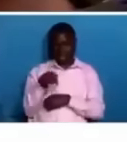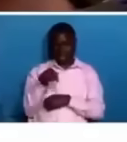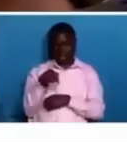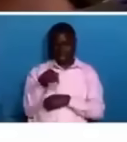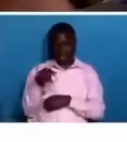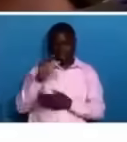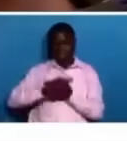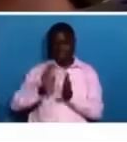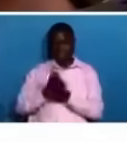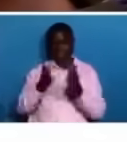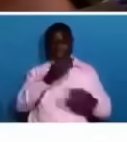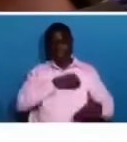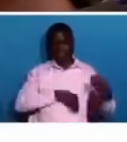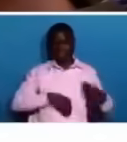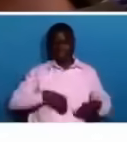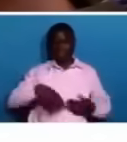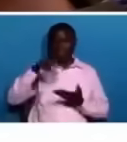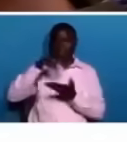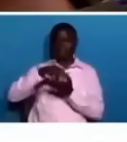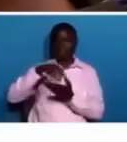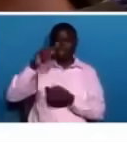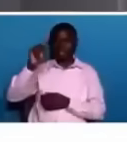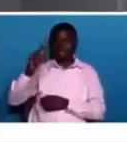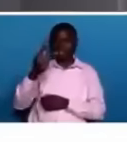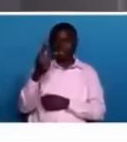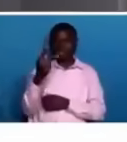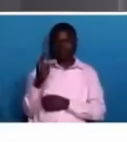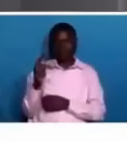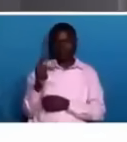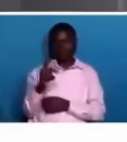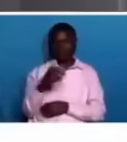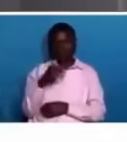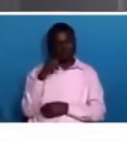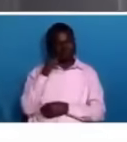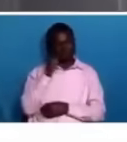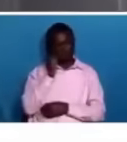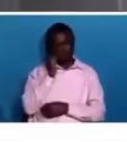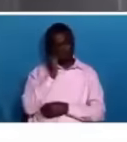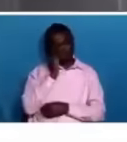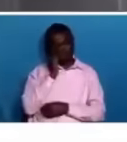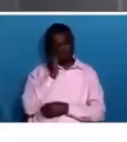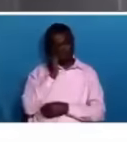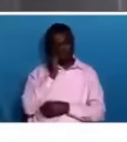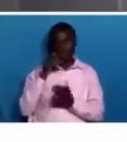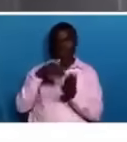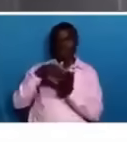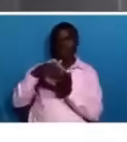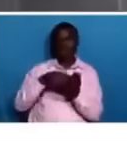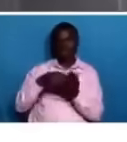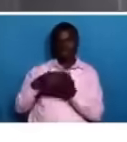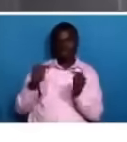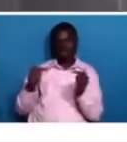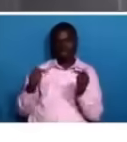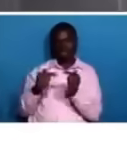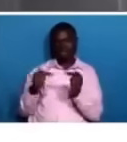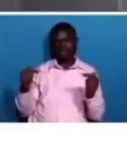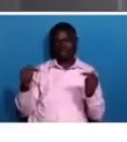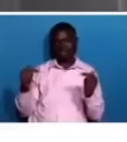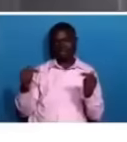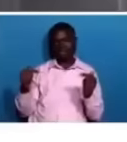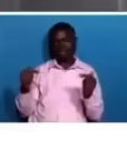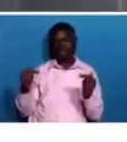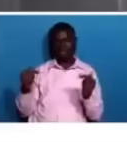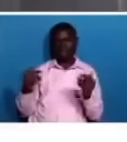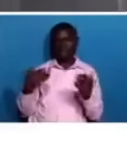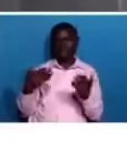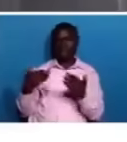The context in Kenya is becoming even sadder with the weakening of the opposition. While